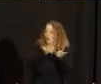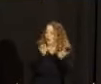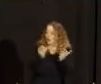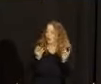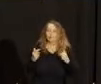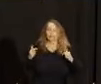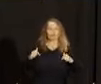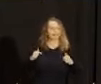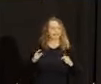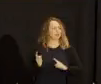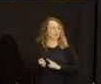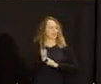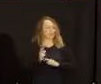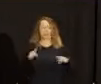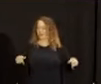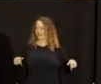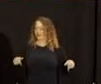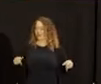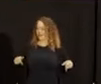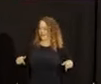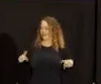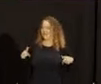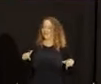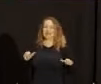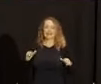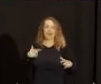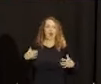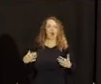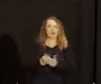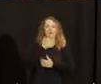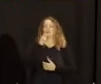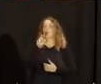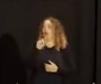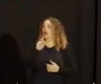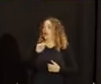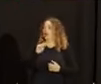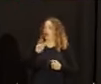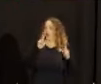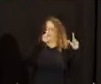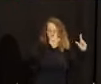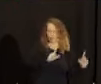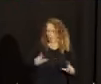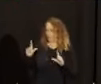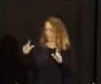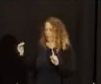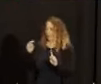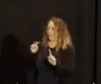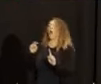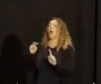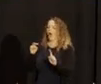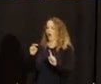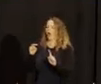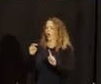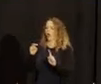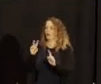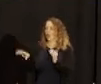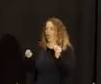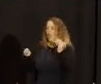to almost do like an ADA rebrand because of this massive new population of people with